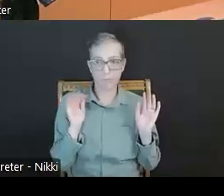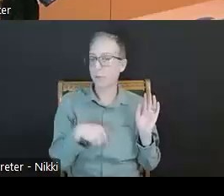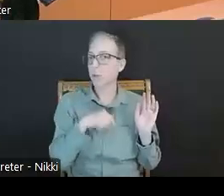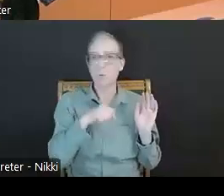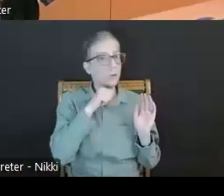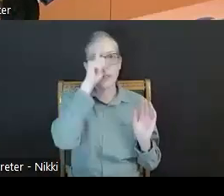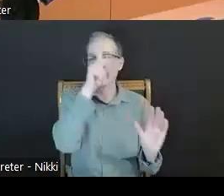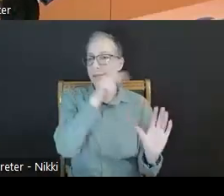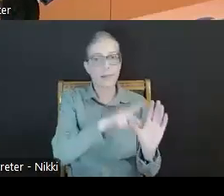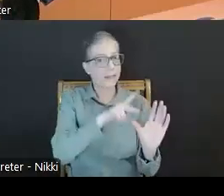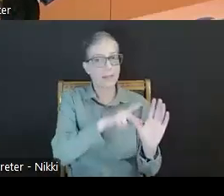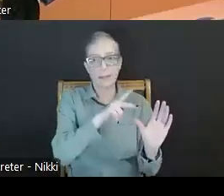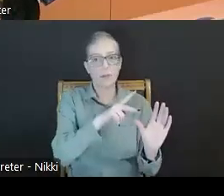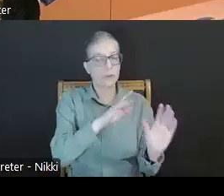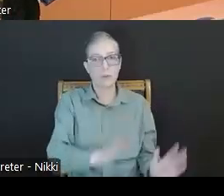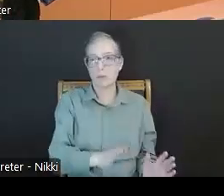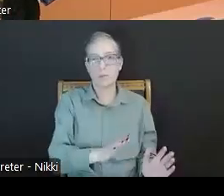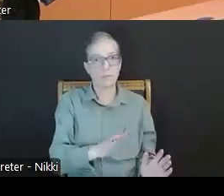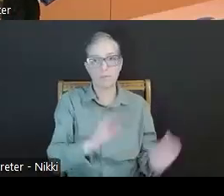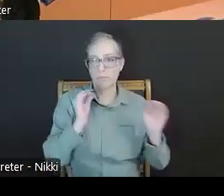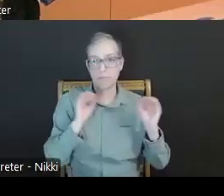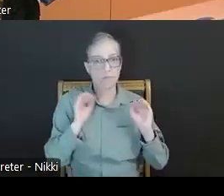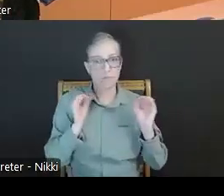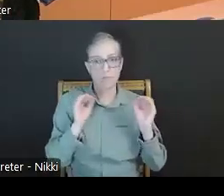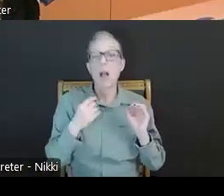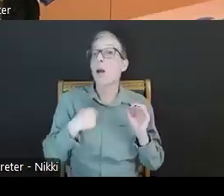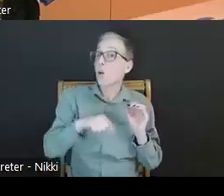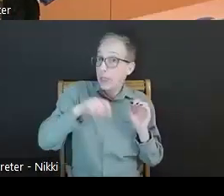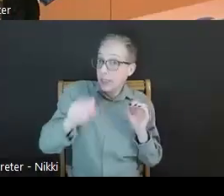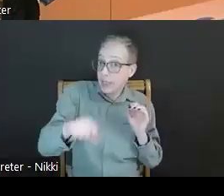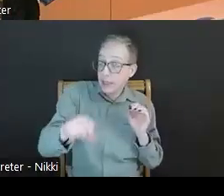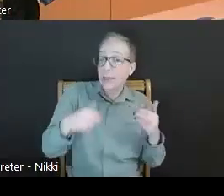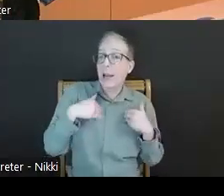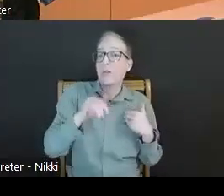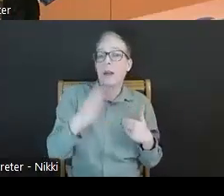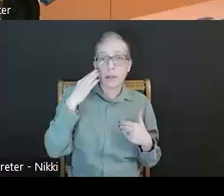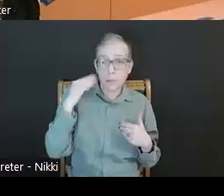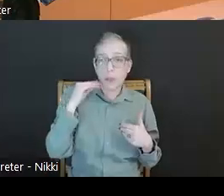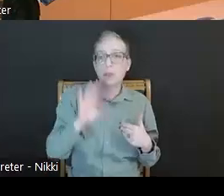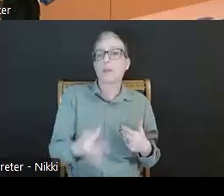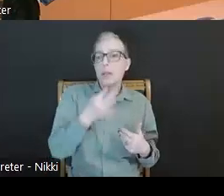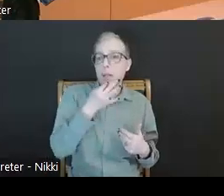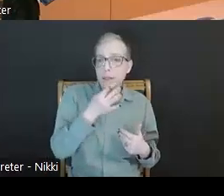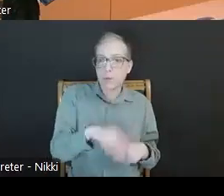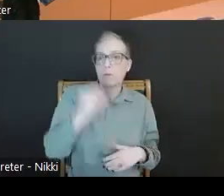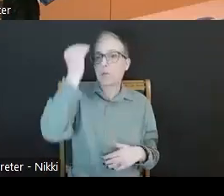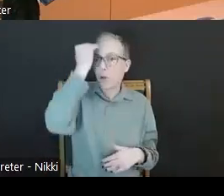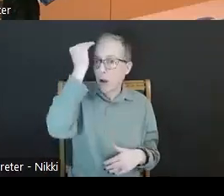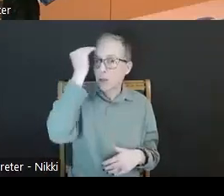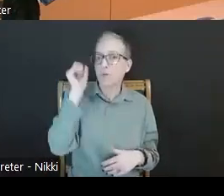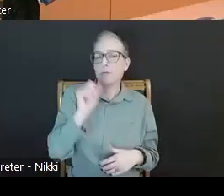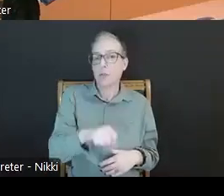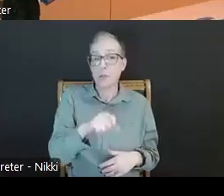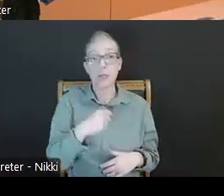necessarily in that role, though we do have that expertise and we do have those conversations with the